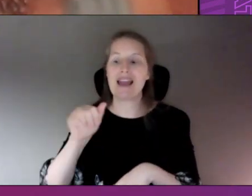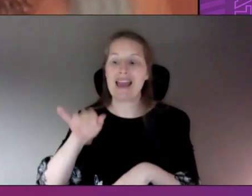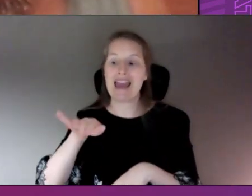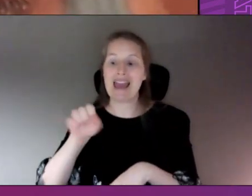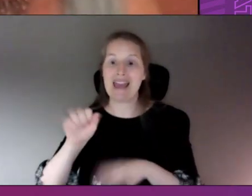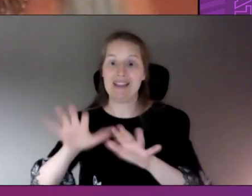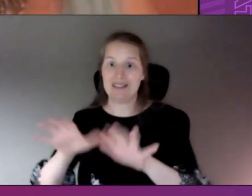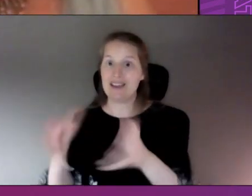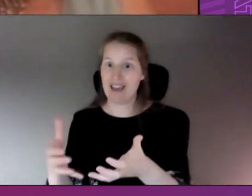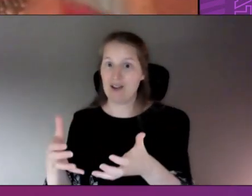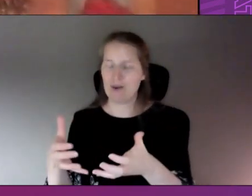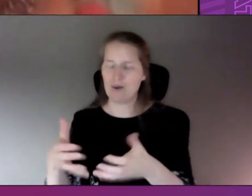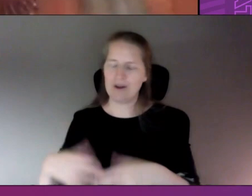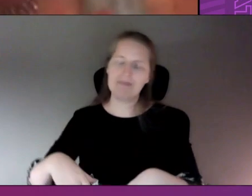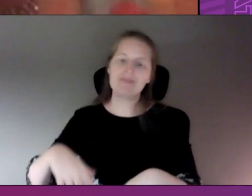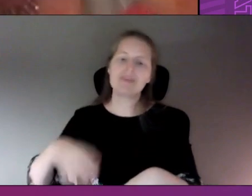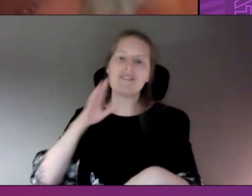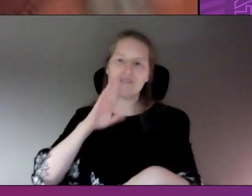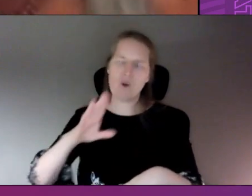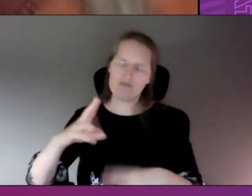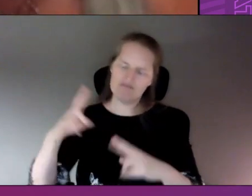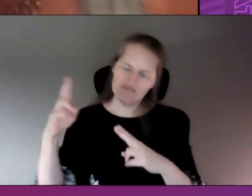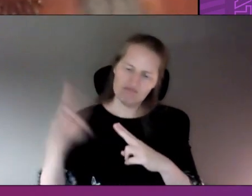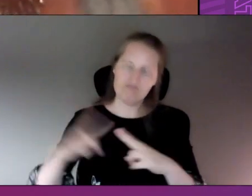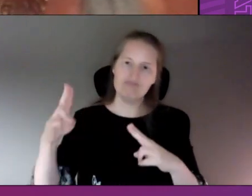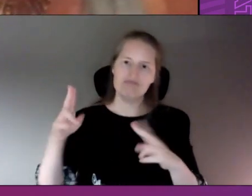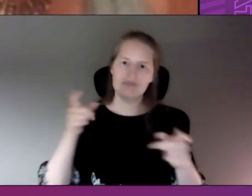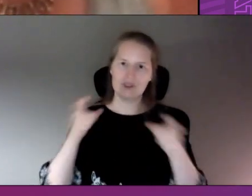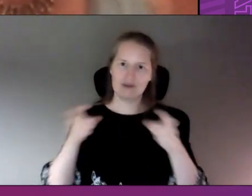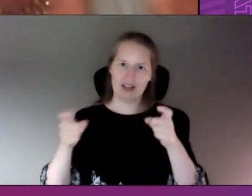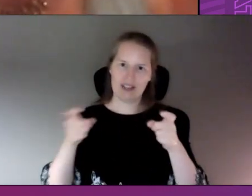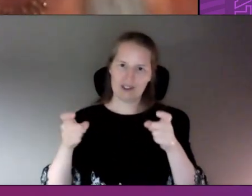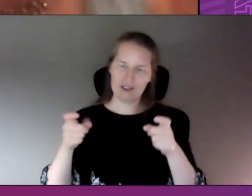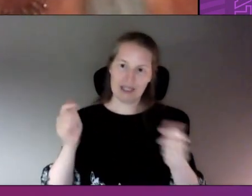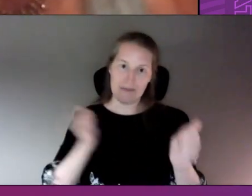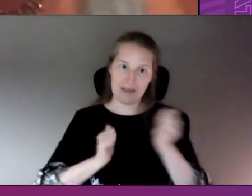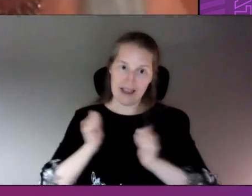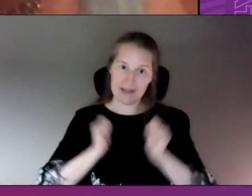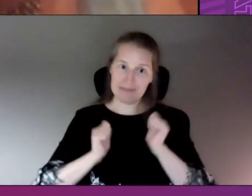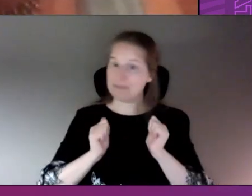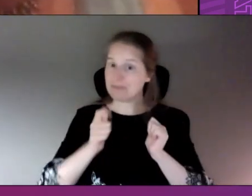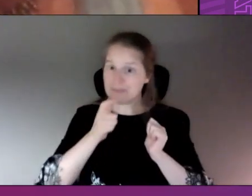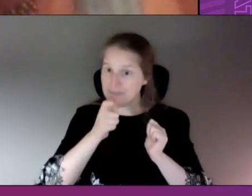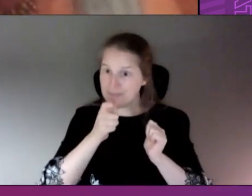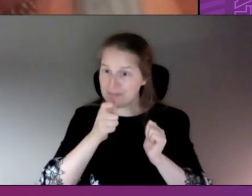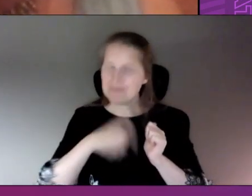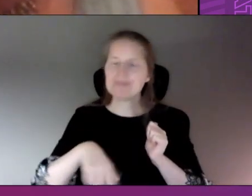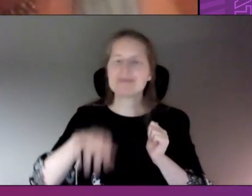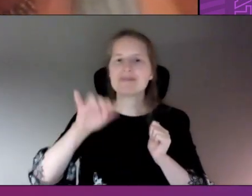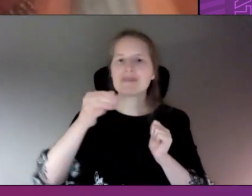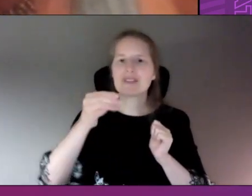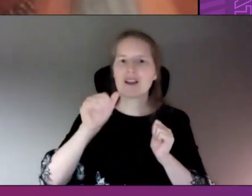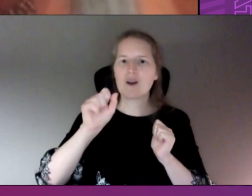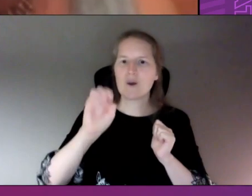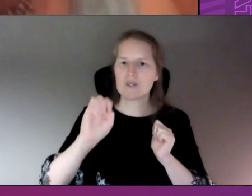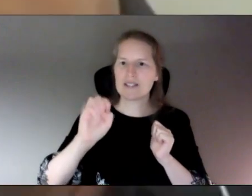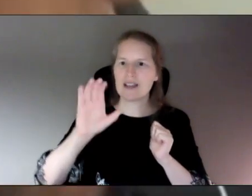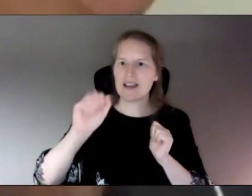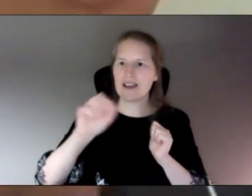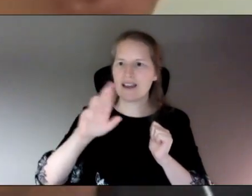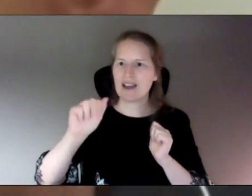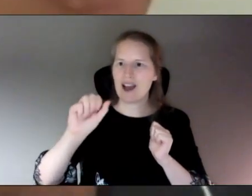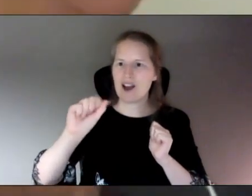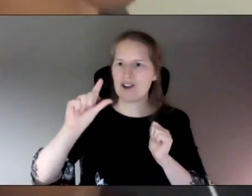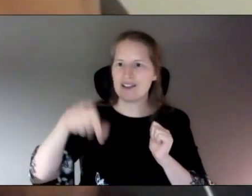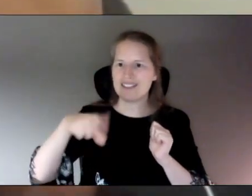for Outstanding Direction in a Play, Hayes, is Jose Carrasquillo, Brothers Size,